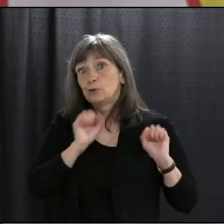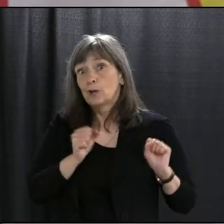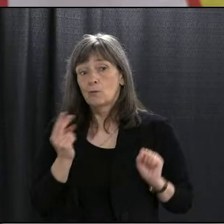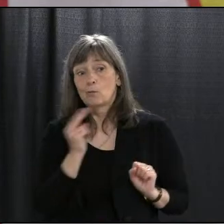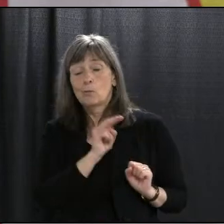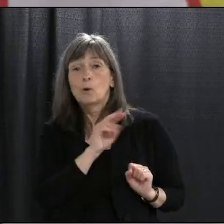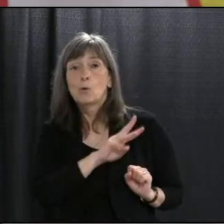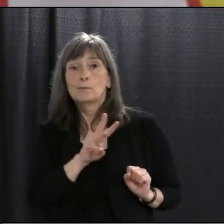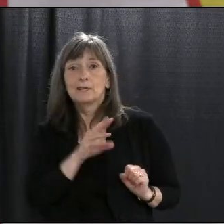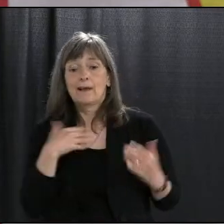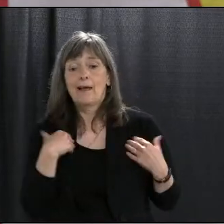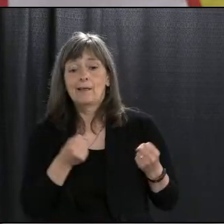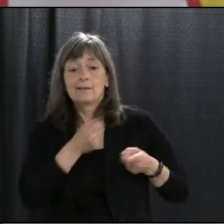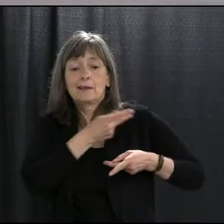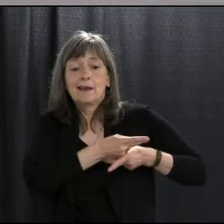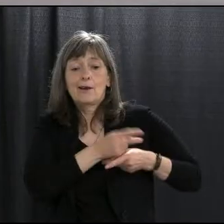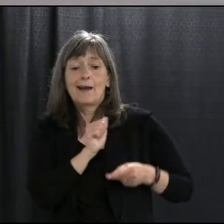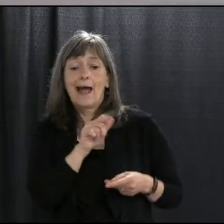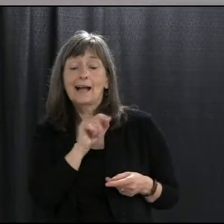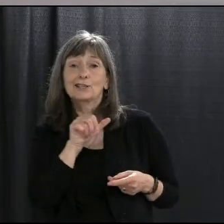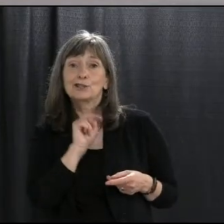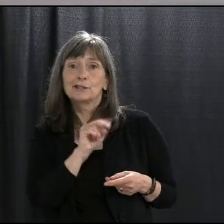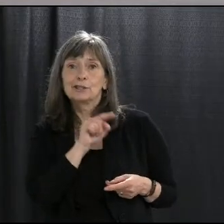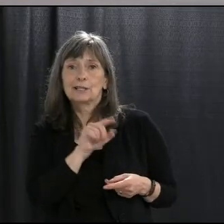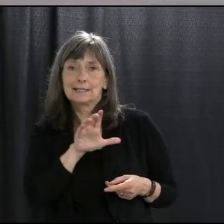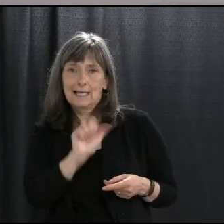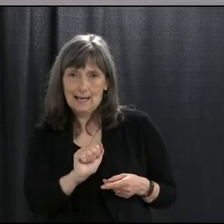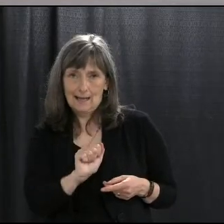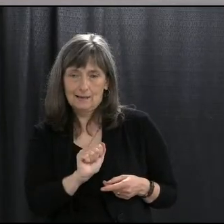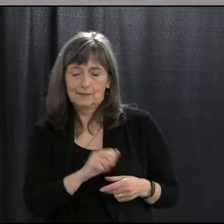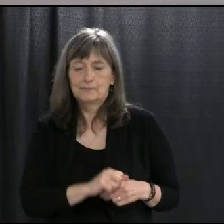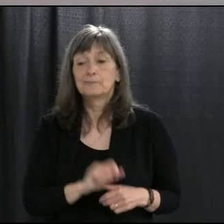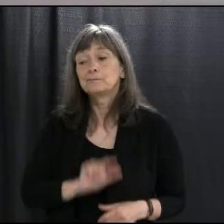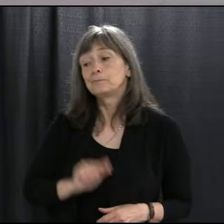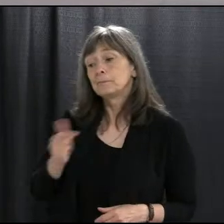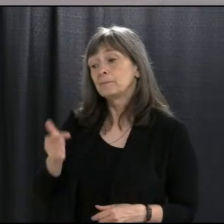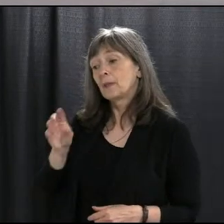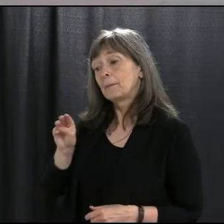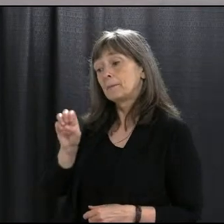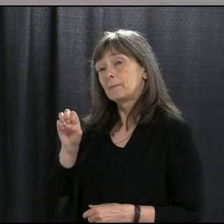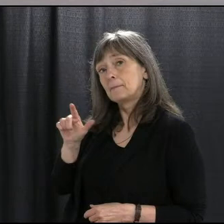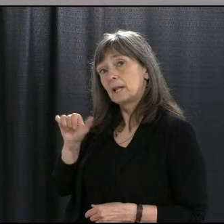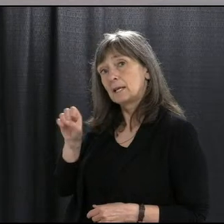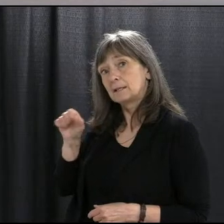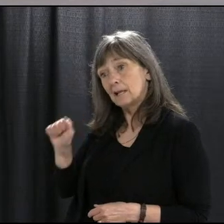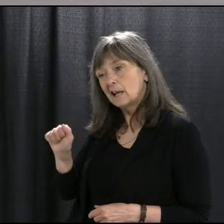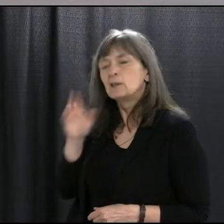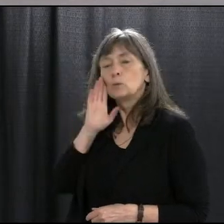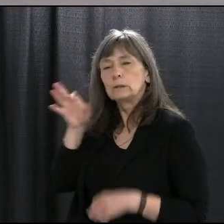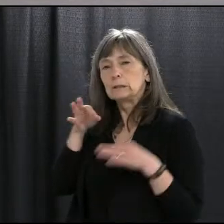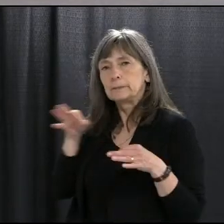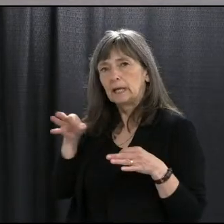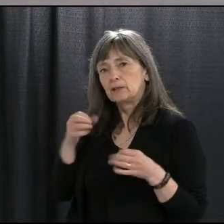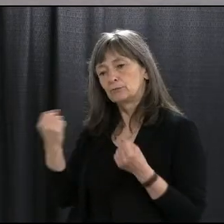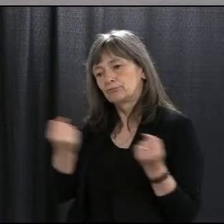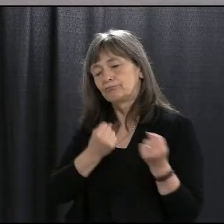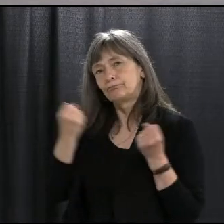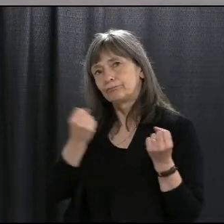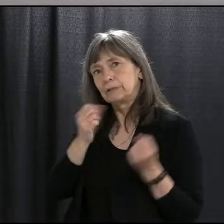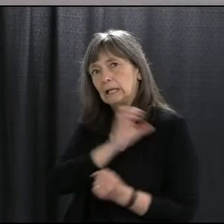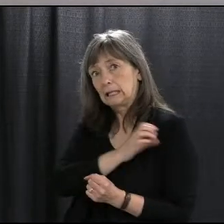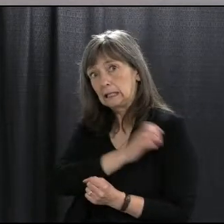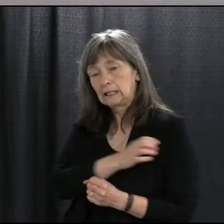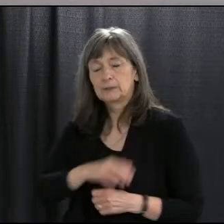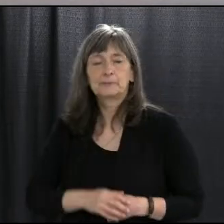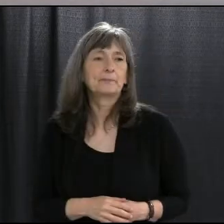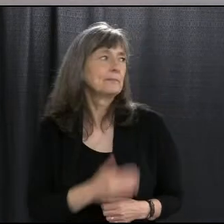healthcareaction.ca. I'll now turn it over to Melissa to provide details about the mobile clinics. Thank